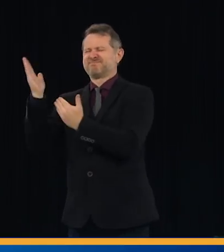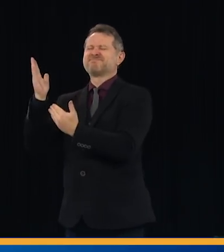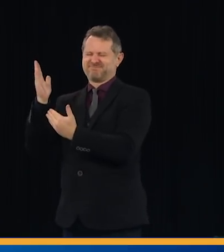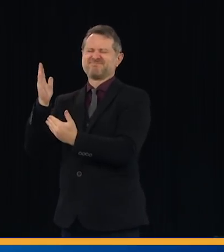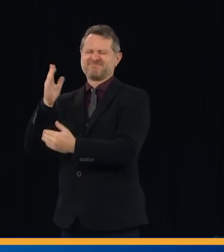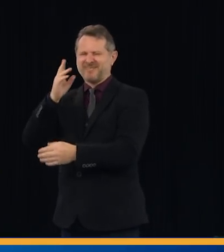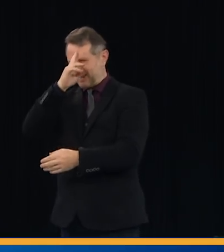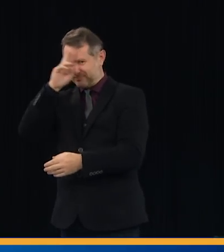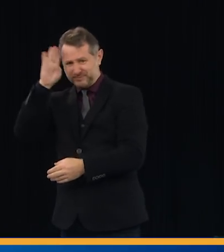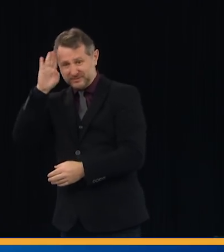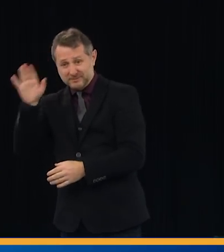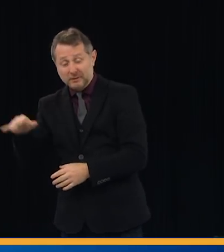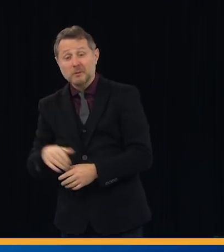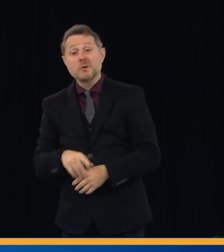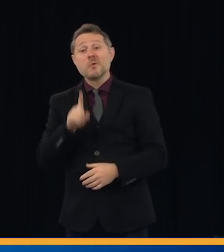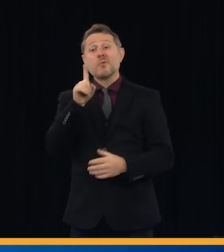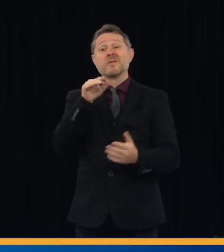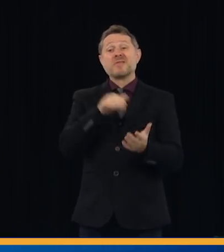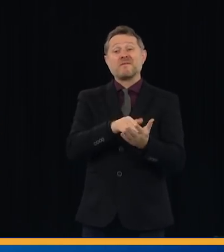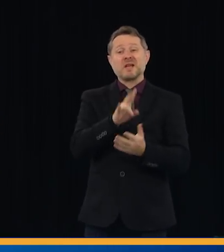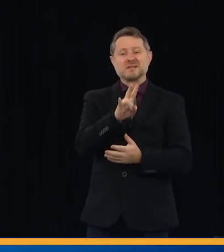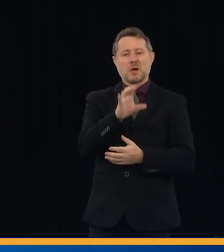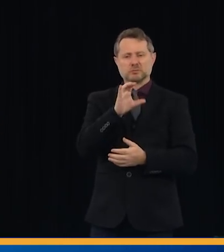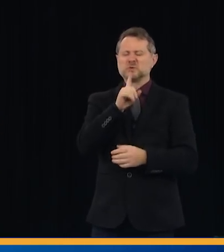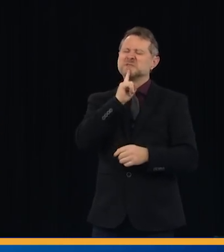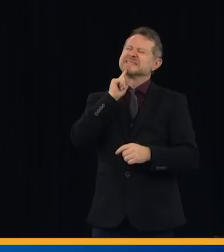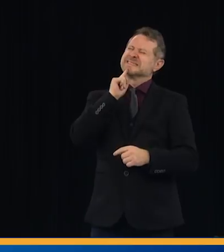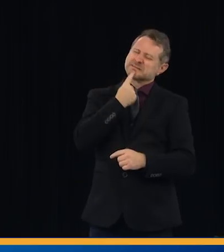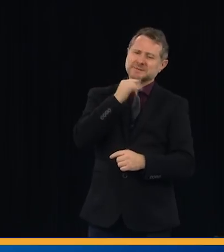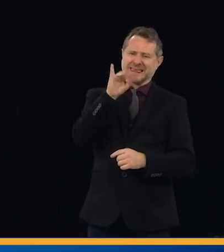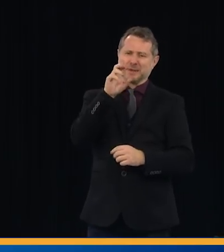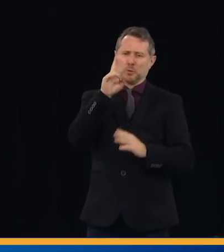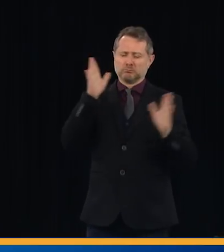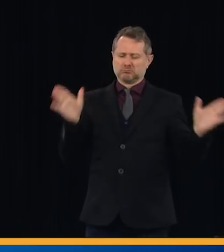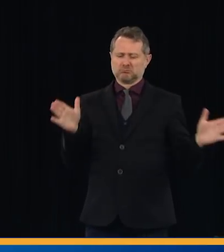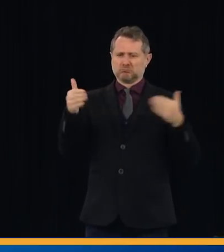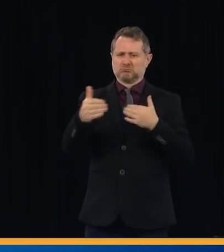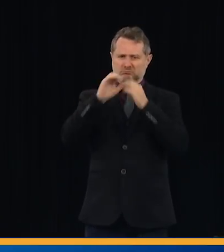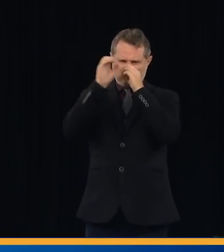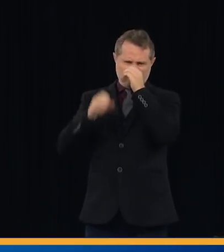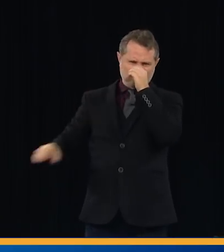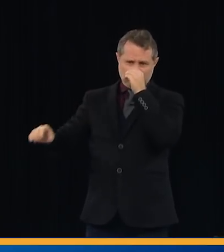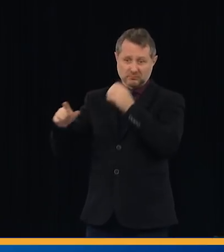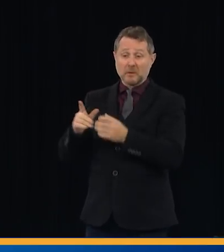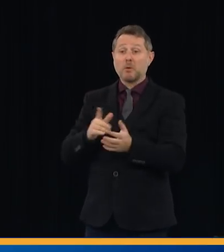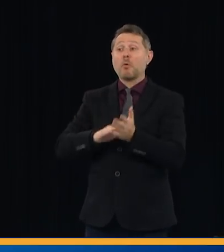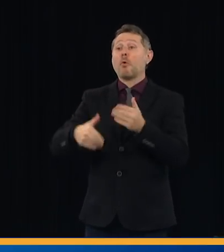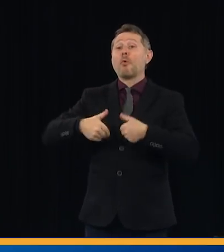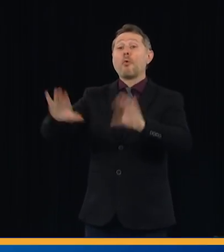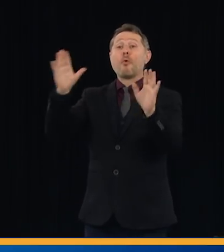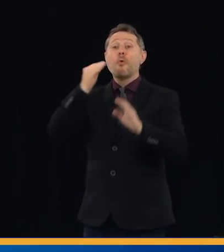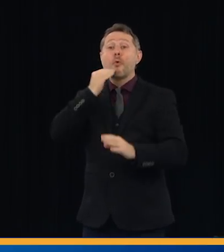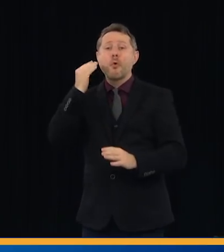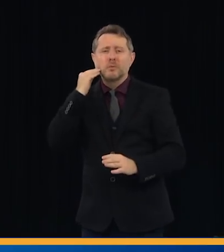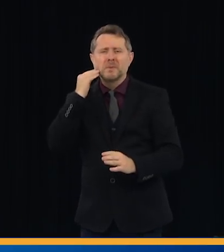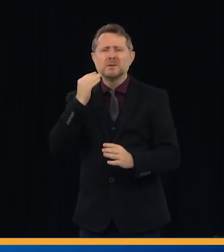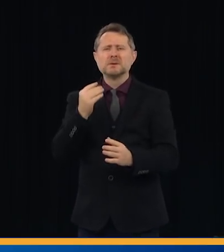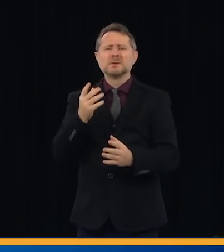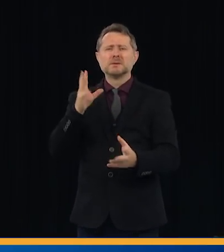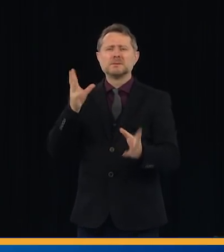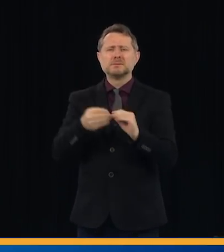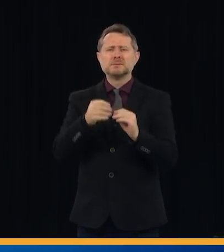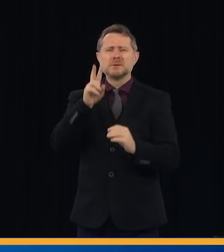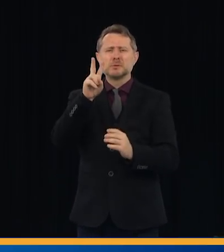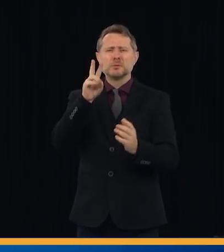ICU patients, 2,700 patients discharged. That's up 681. Remember, people go into